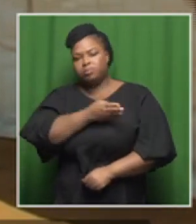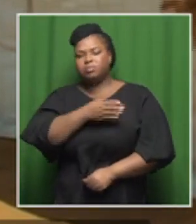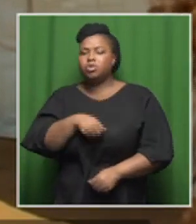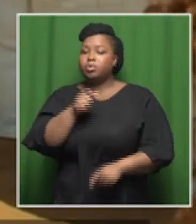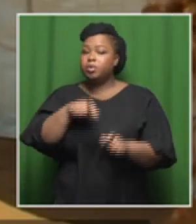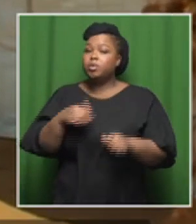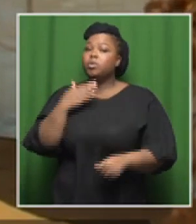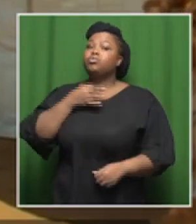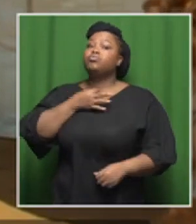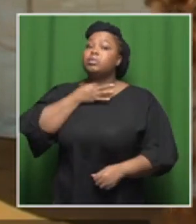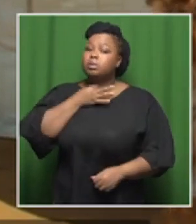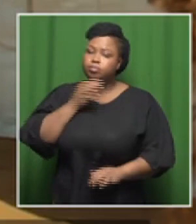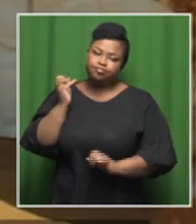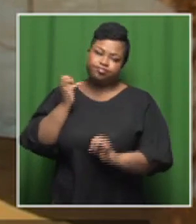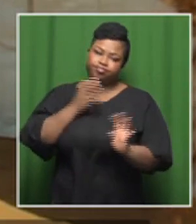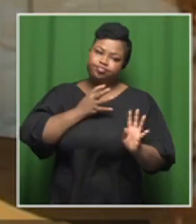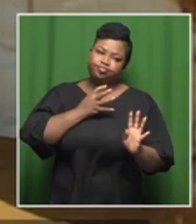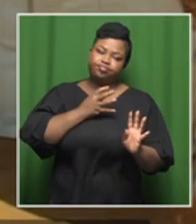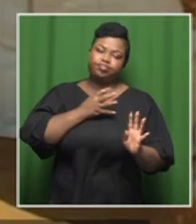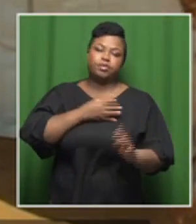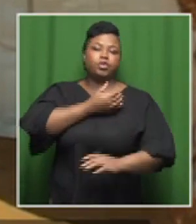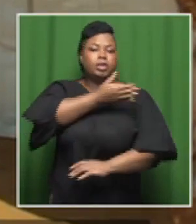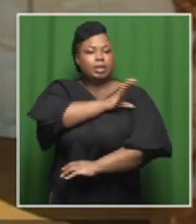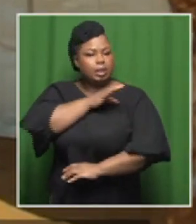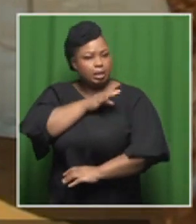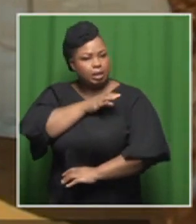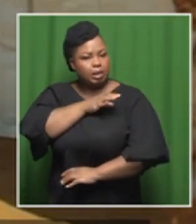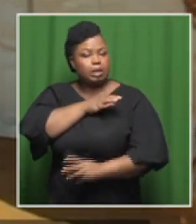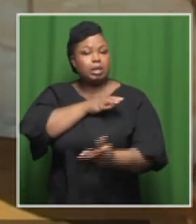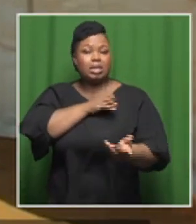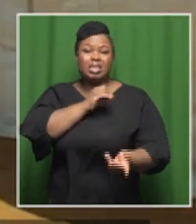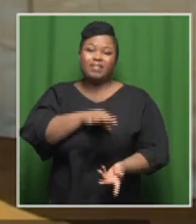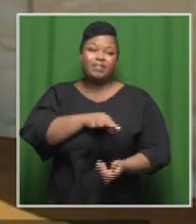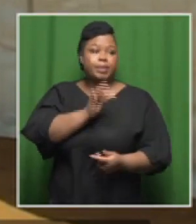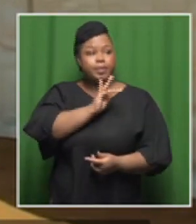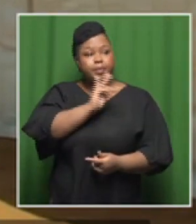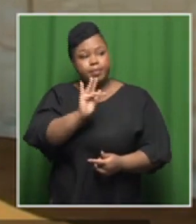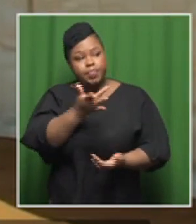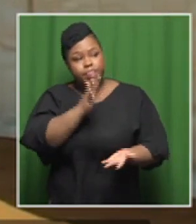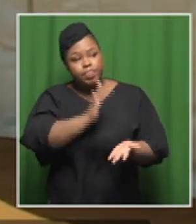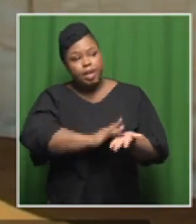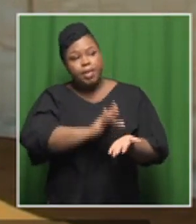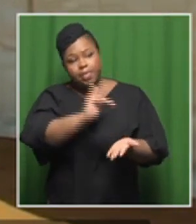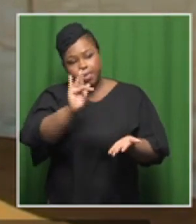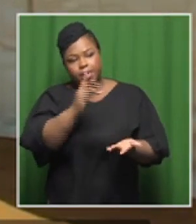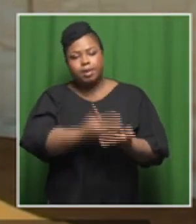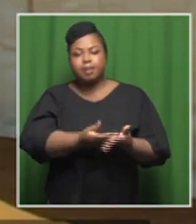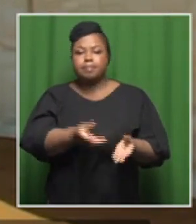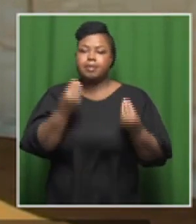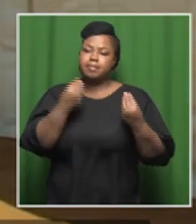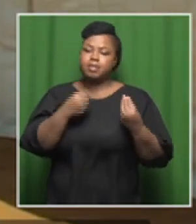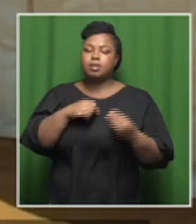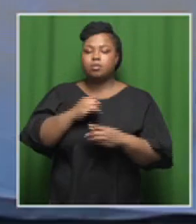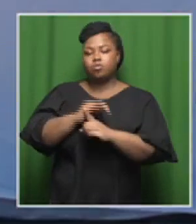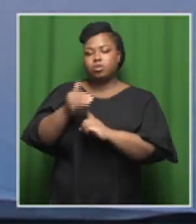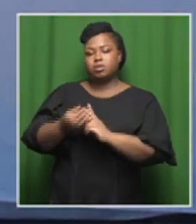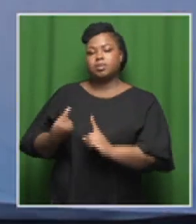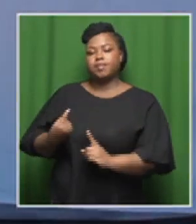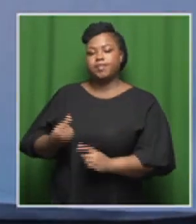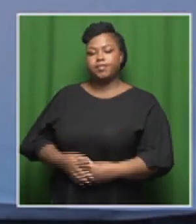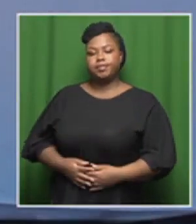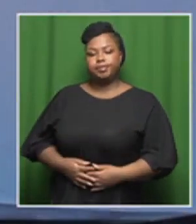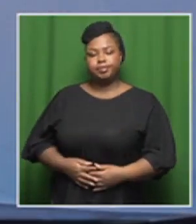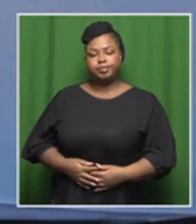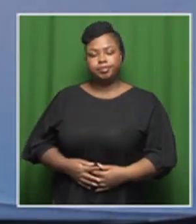risk to please come forward, approach your clinic. If they're out of stock, they will be able to get it and make sure that you are protected.